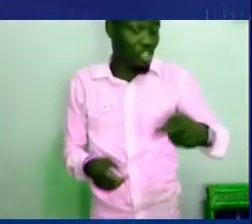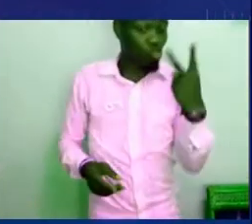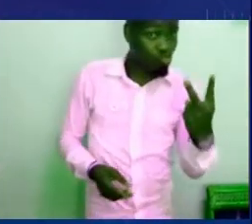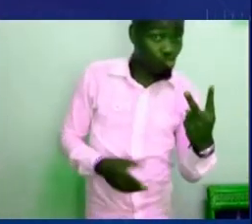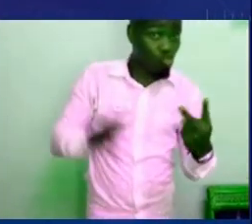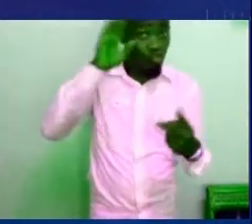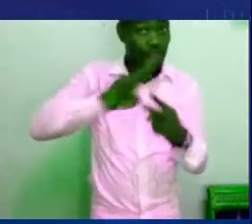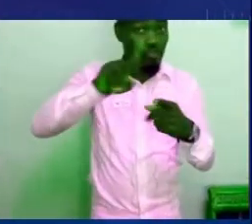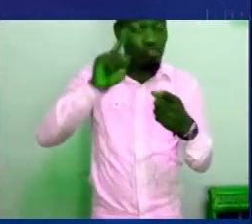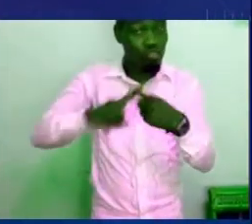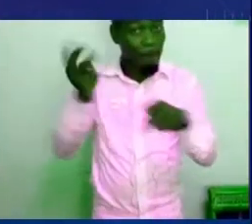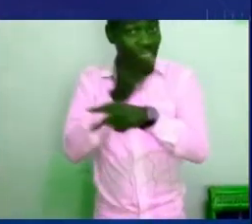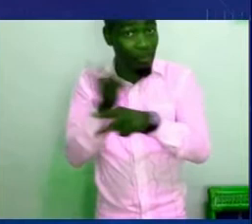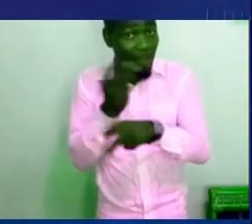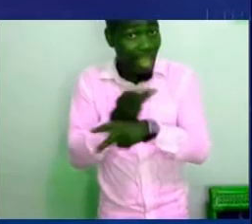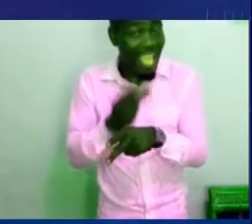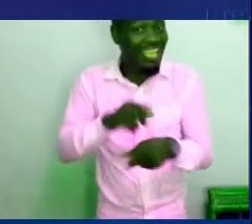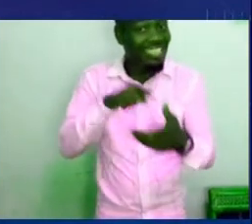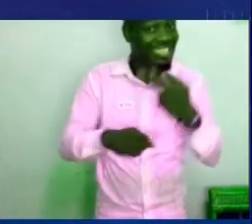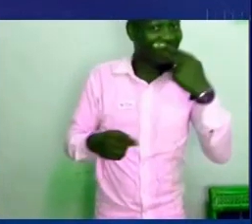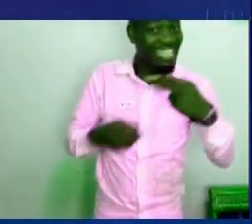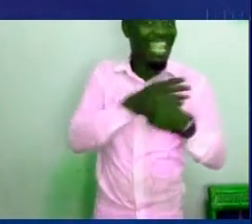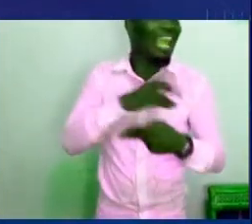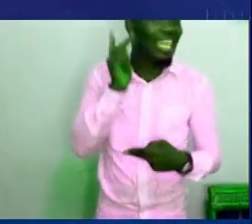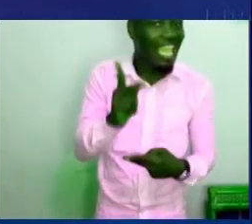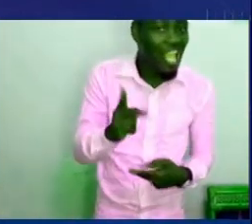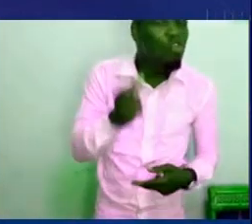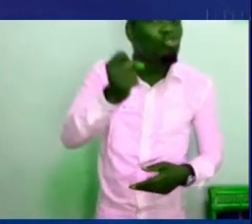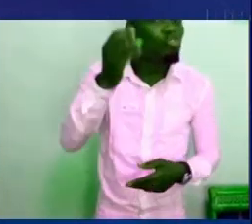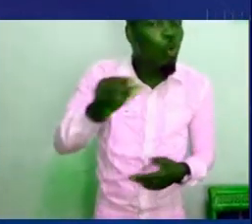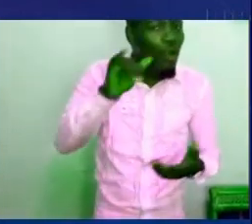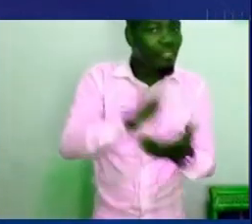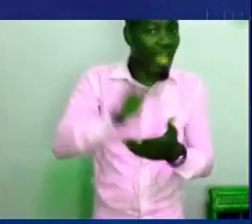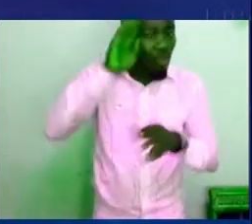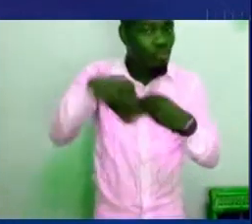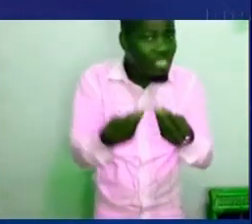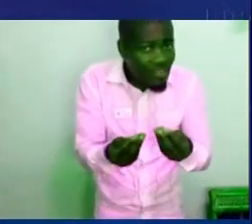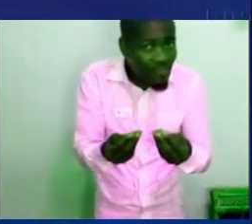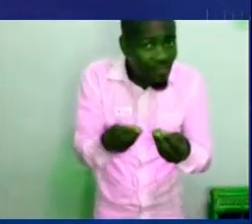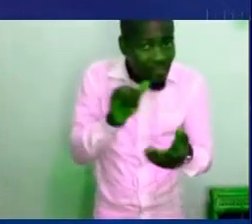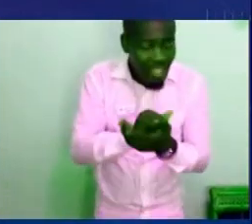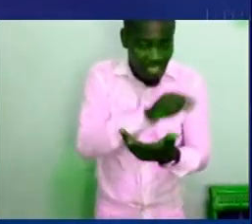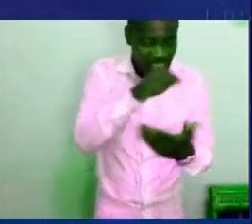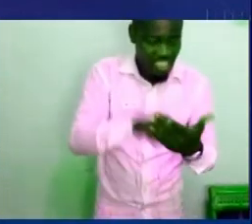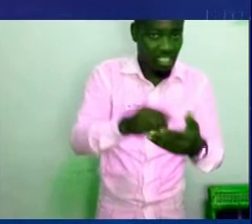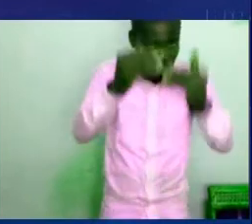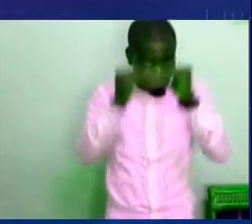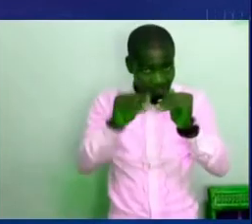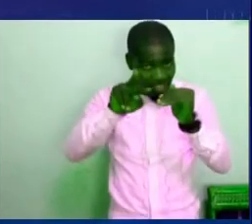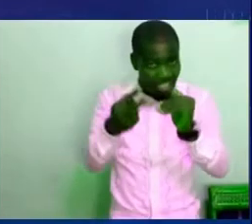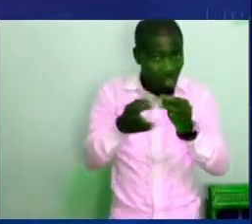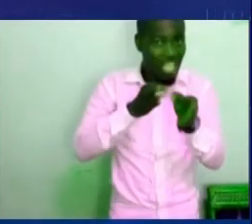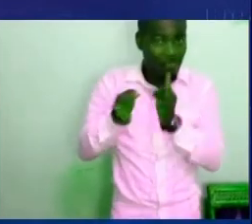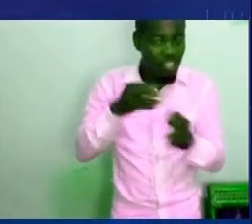this k and h, and this 2a will be used to multiply this h and this k. So that